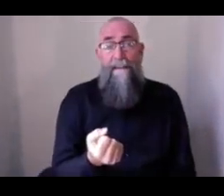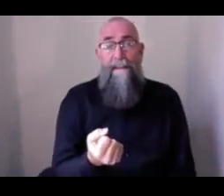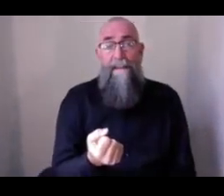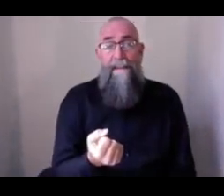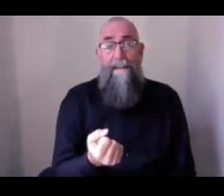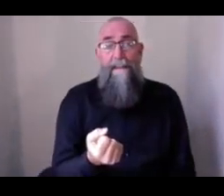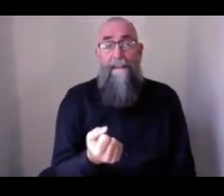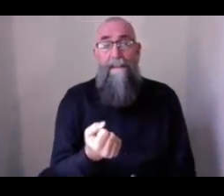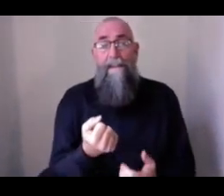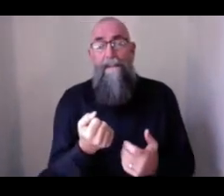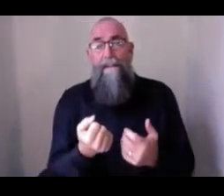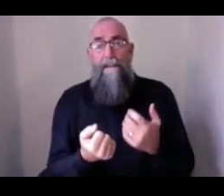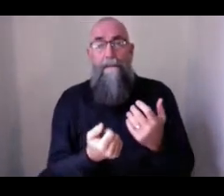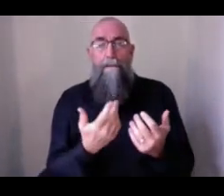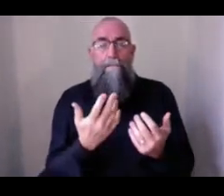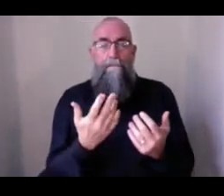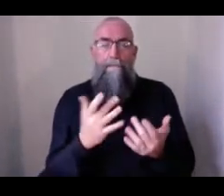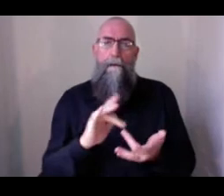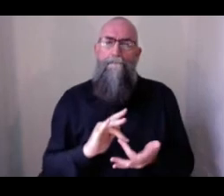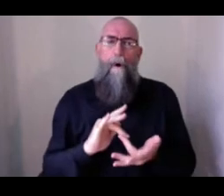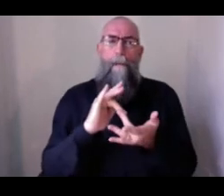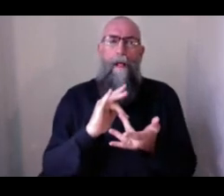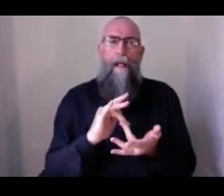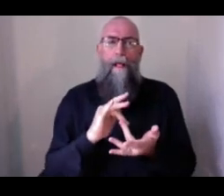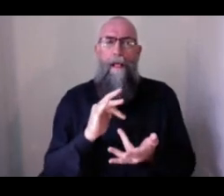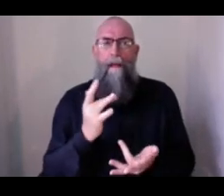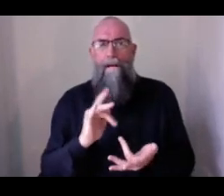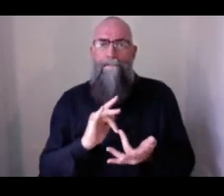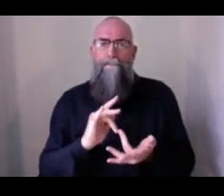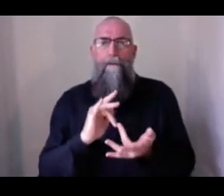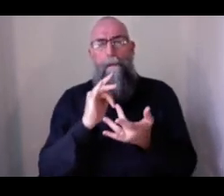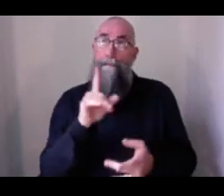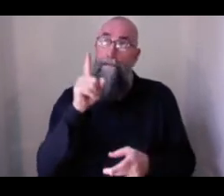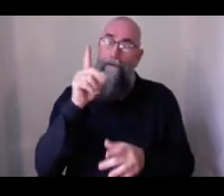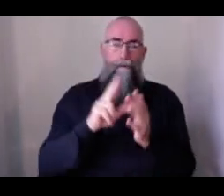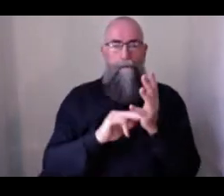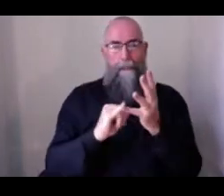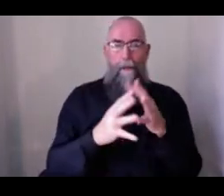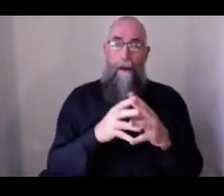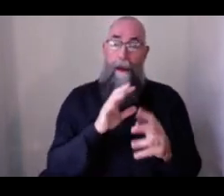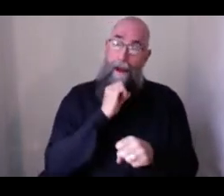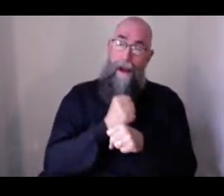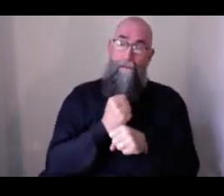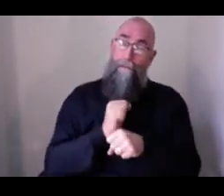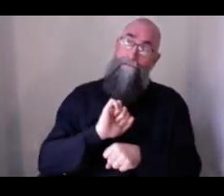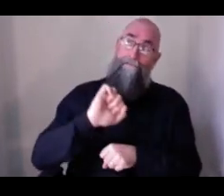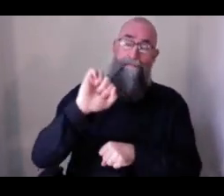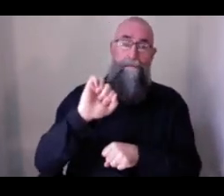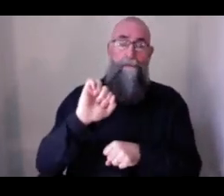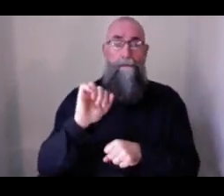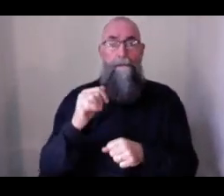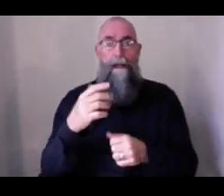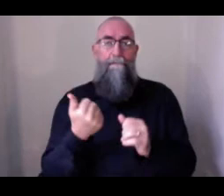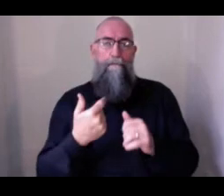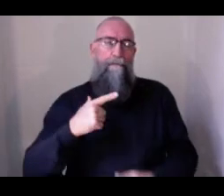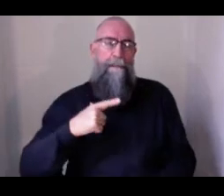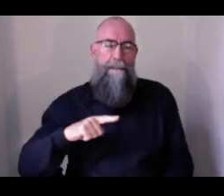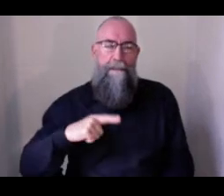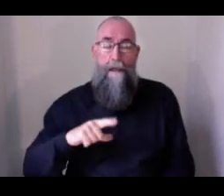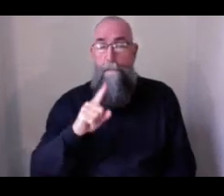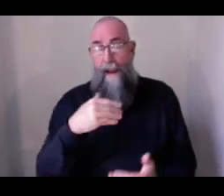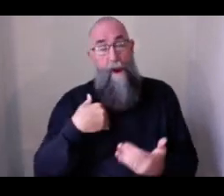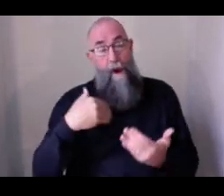of formal, I suppose, state government rationale for it, but I don't know that off the top of my head,